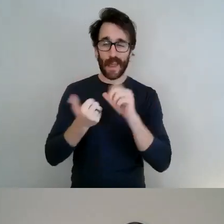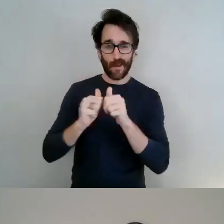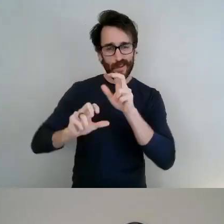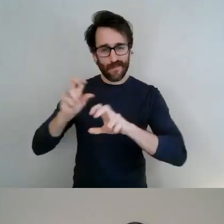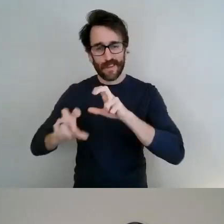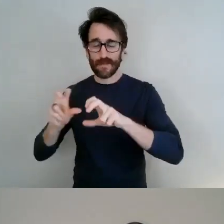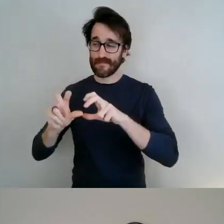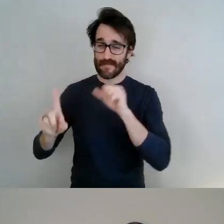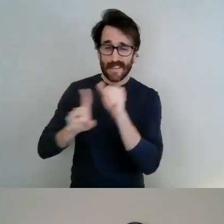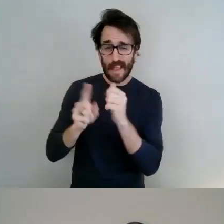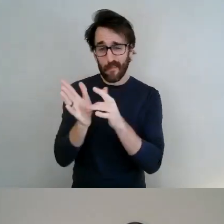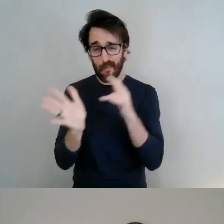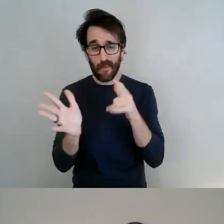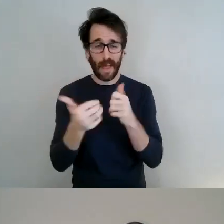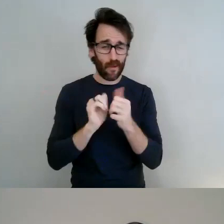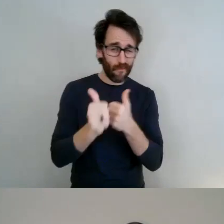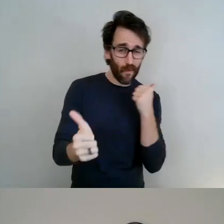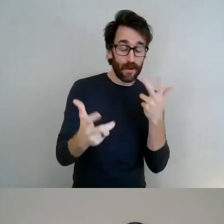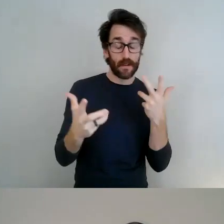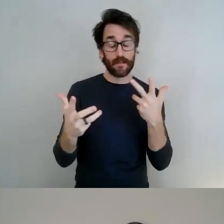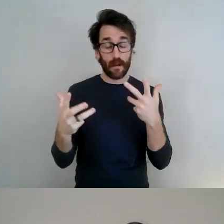and some good prevention tips. There's always